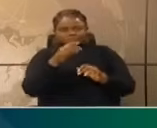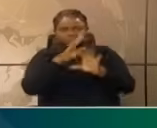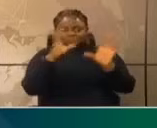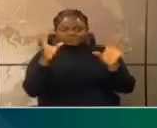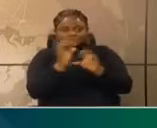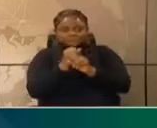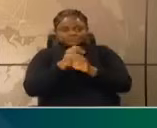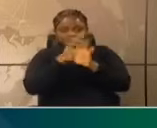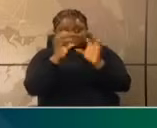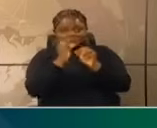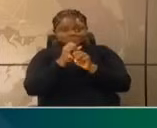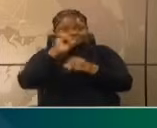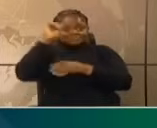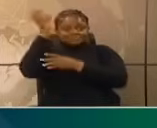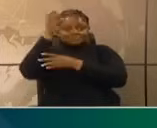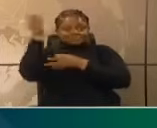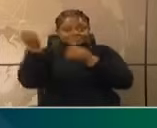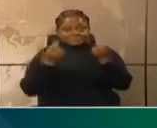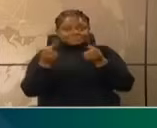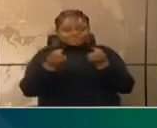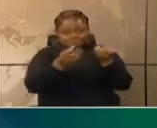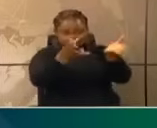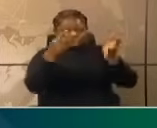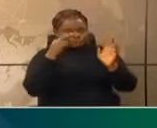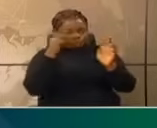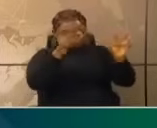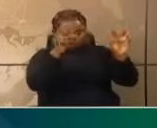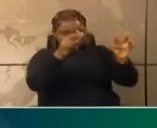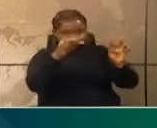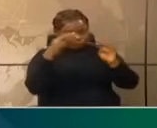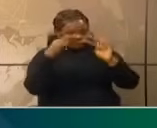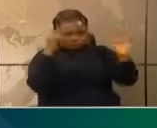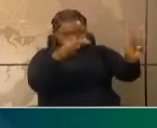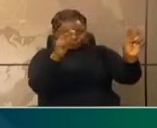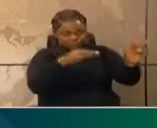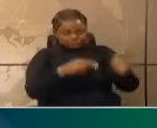bra se ambulance ne samri ya fa to ho.